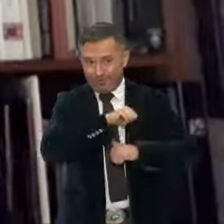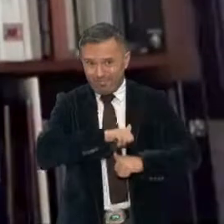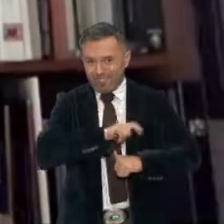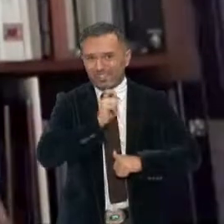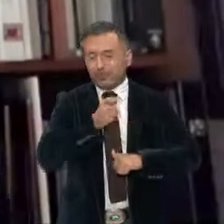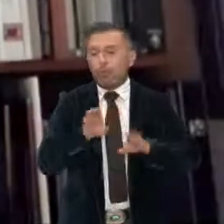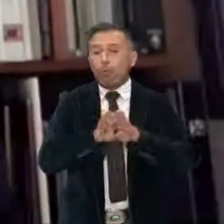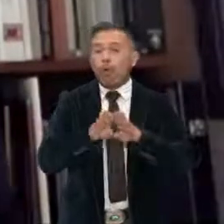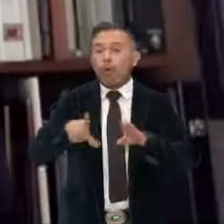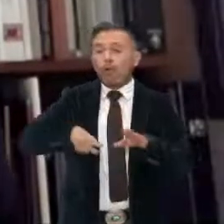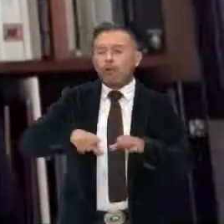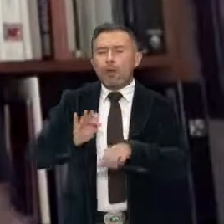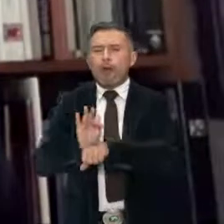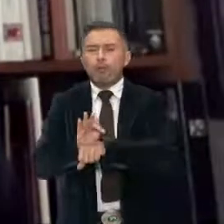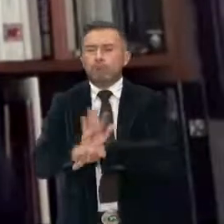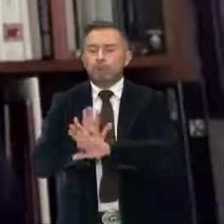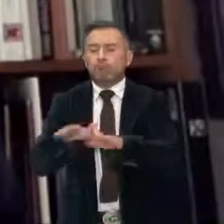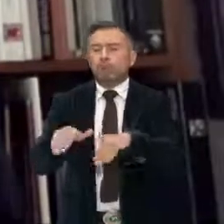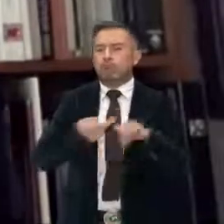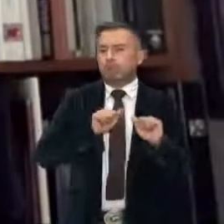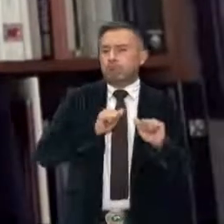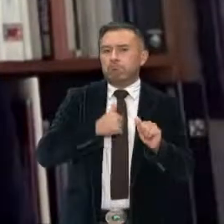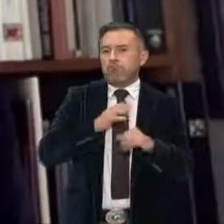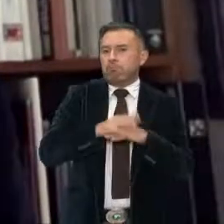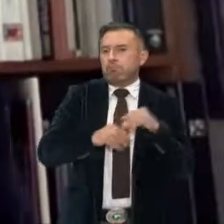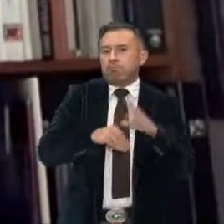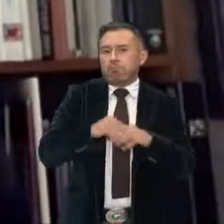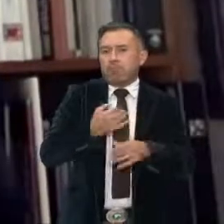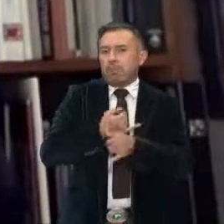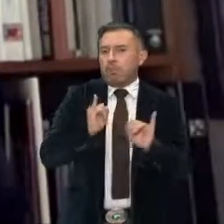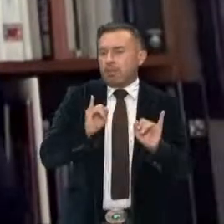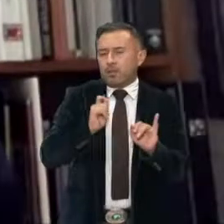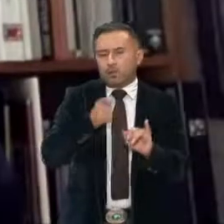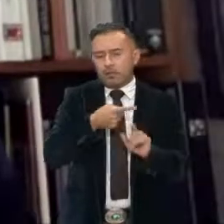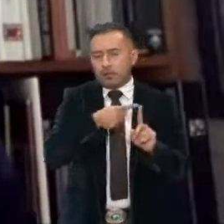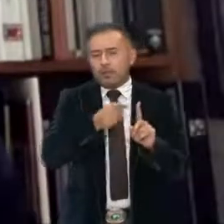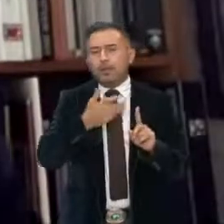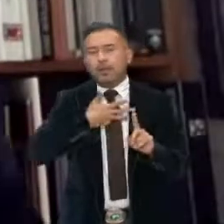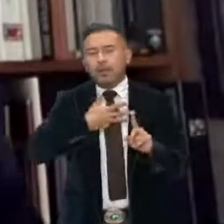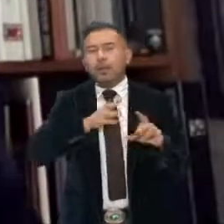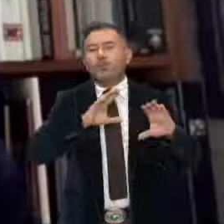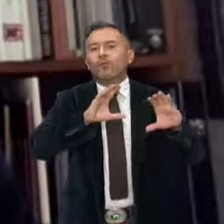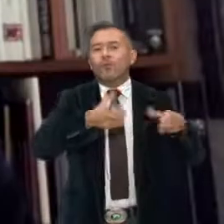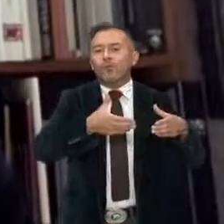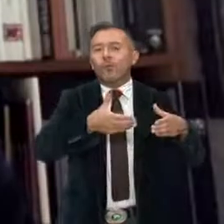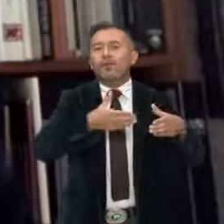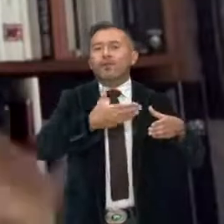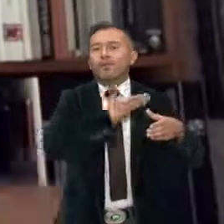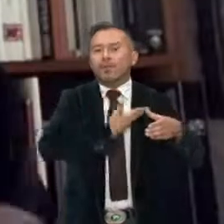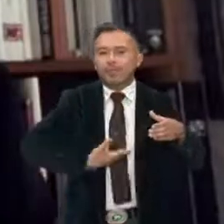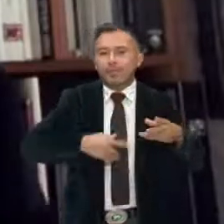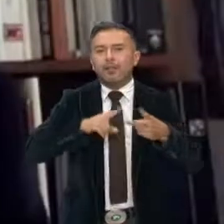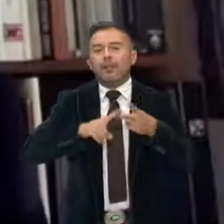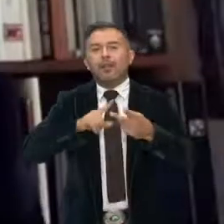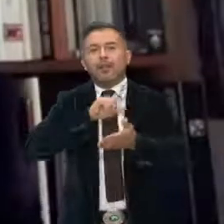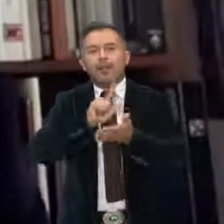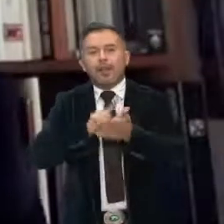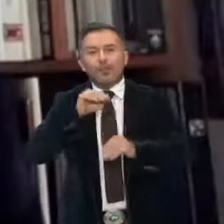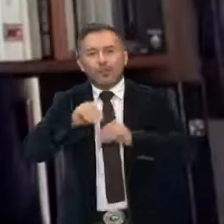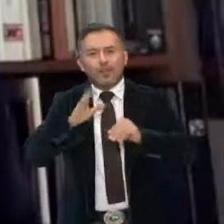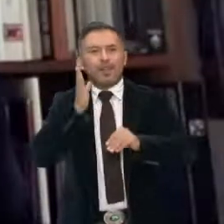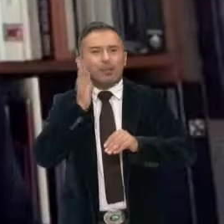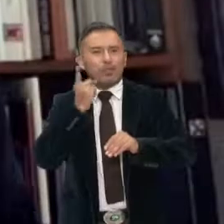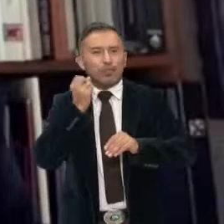as an independent body of the state. It's the fourth or body of the